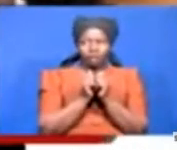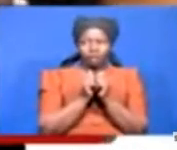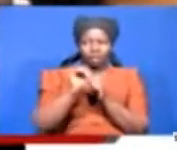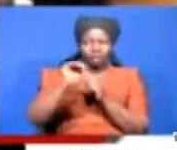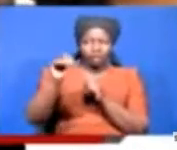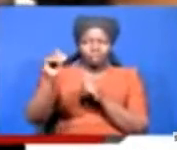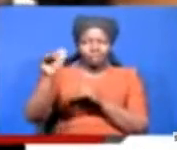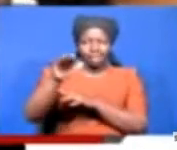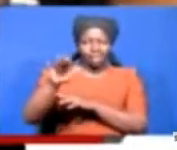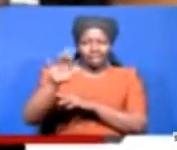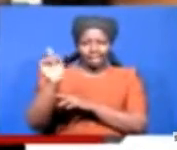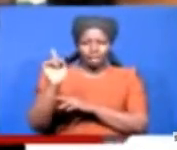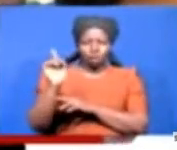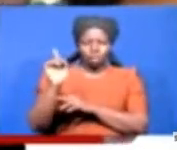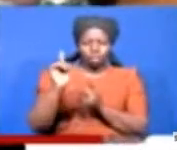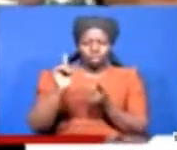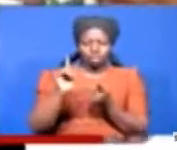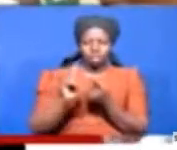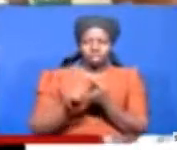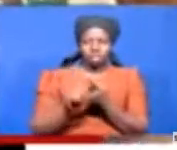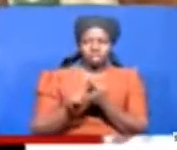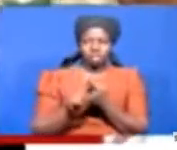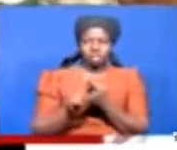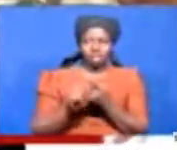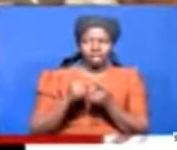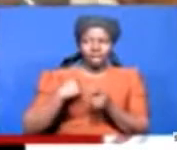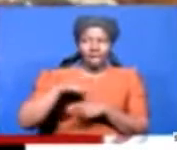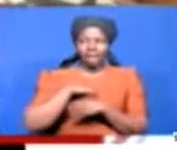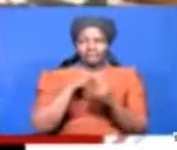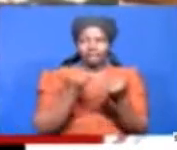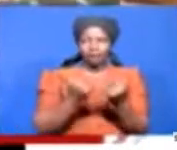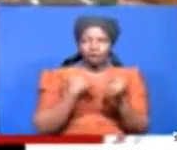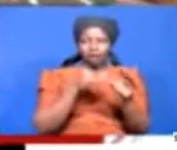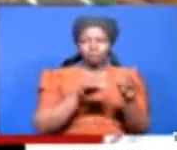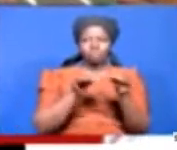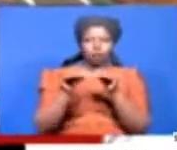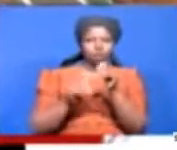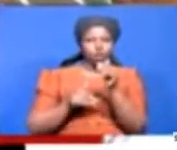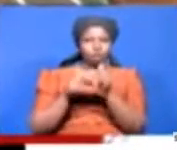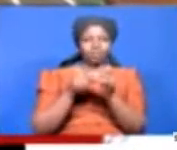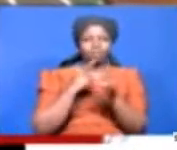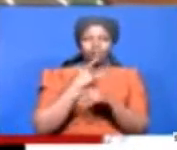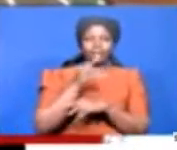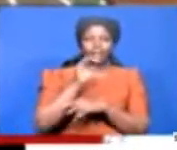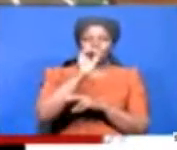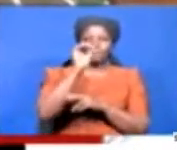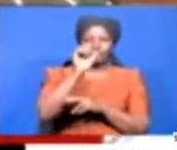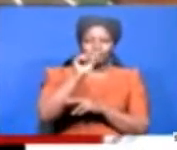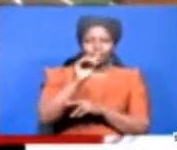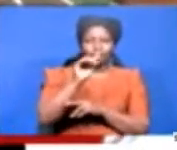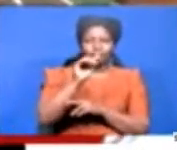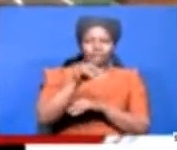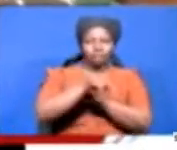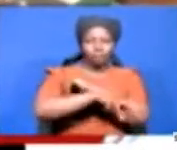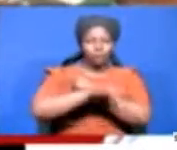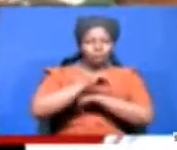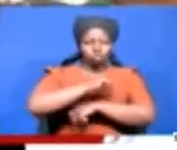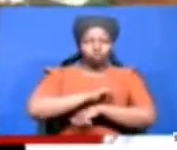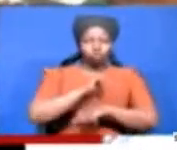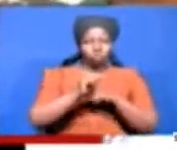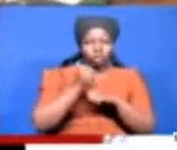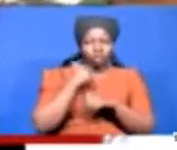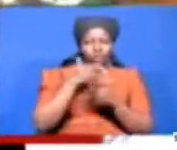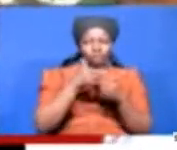Nairobi being one of them. We have now got close to 150 primary schools that have constructed laboratories that